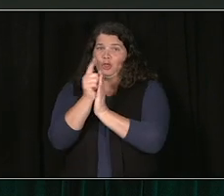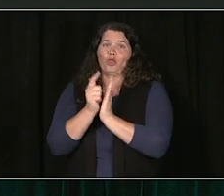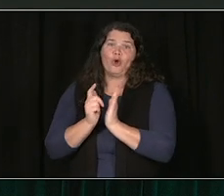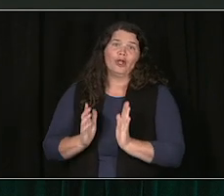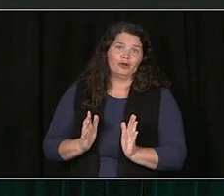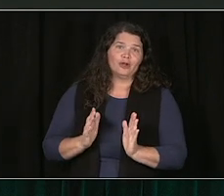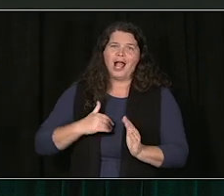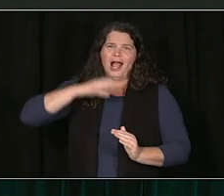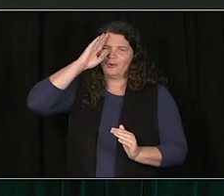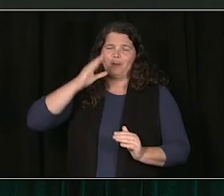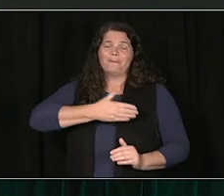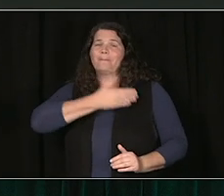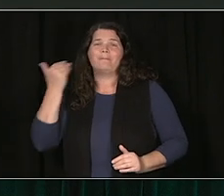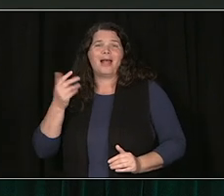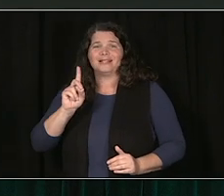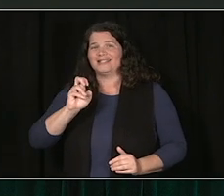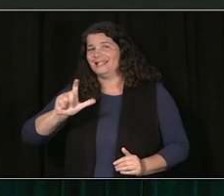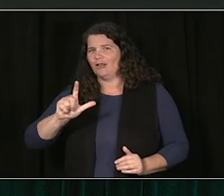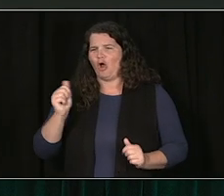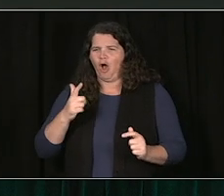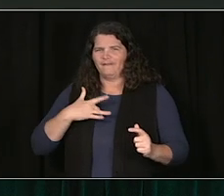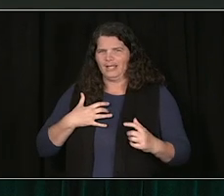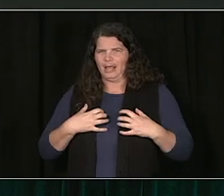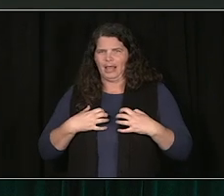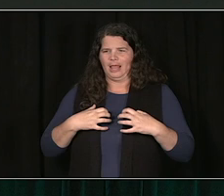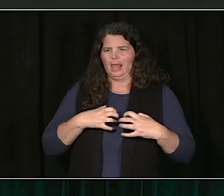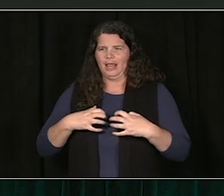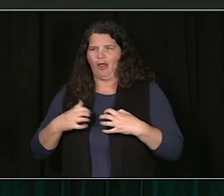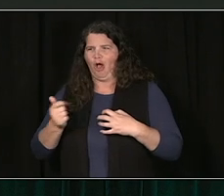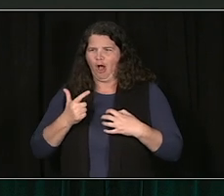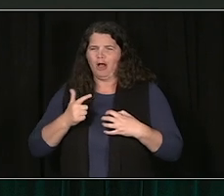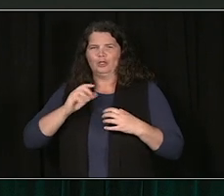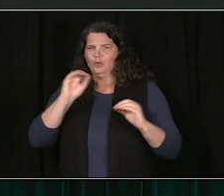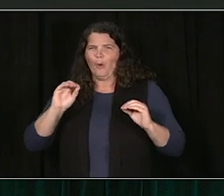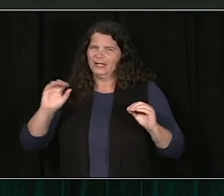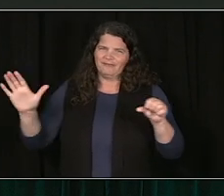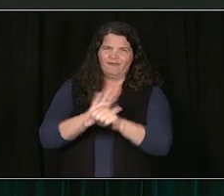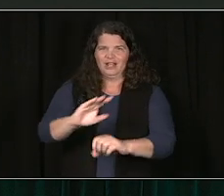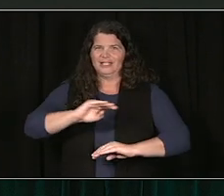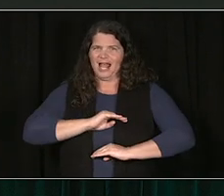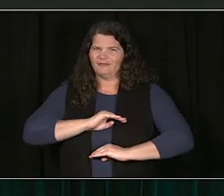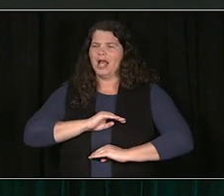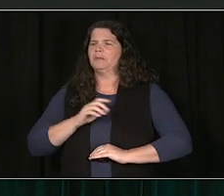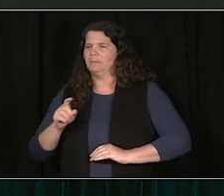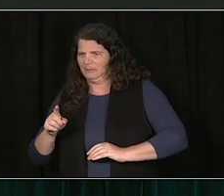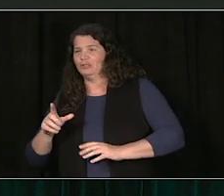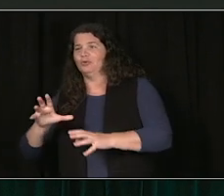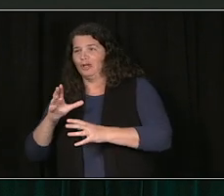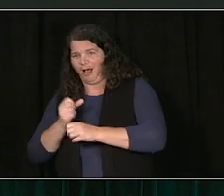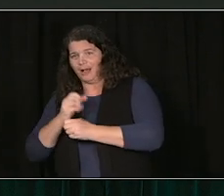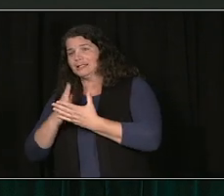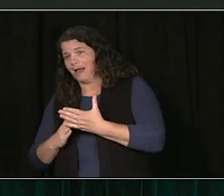the best deal is when everybody feels a little angst, right? Everybody is not entirely happy. Everybody gets a little bit of what they want.